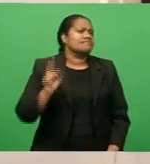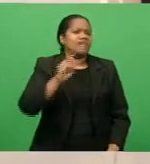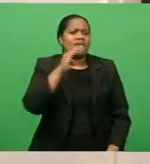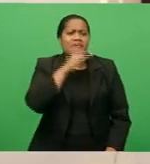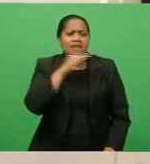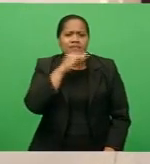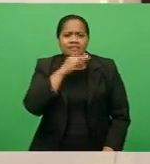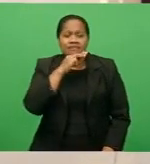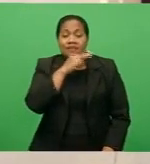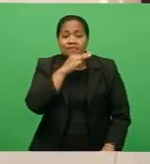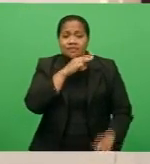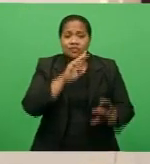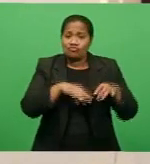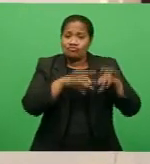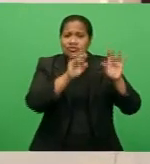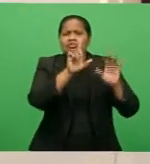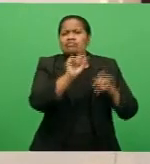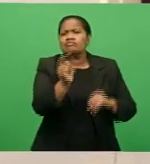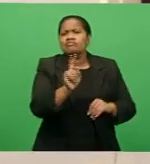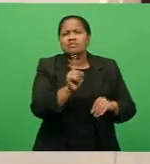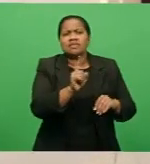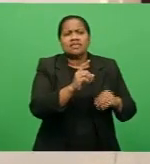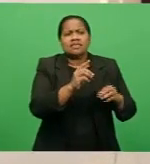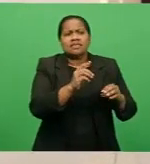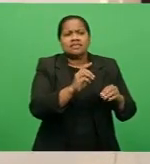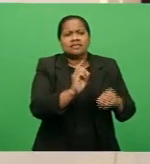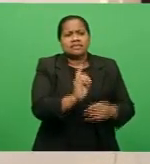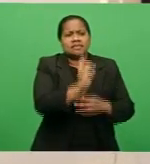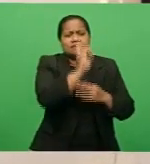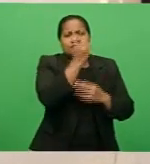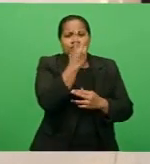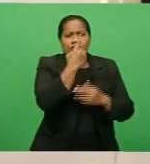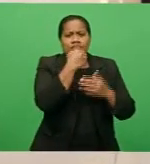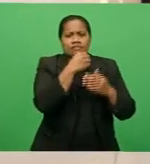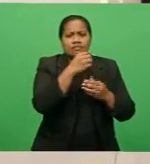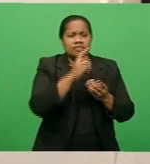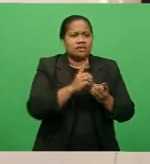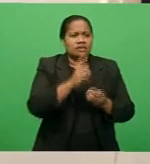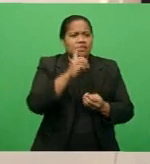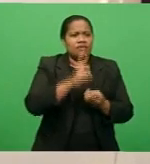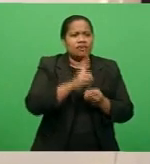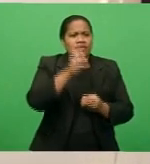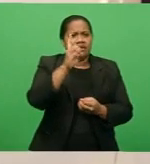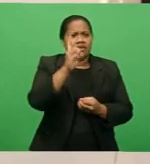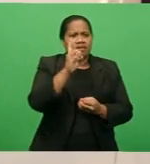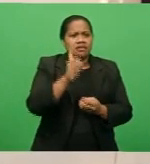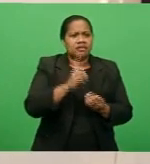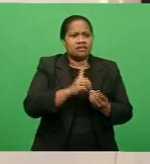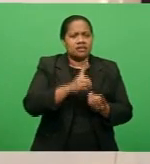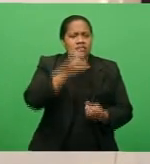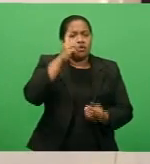to do a diploma in business at Monash University, which would have taken me to